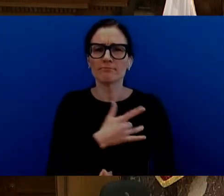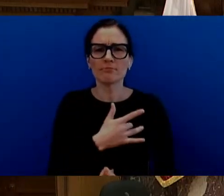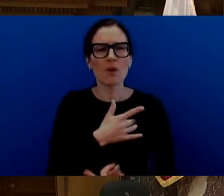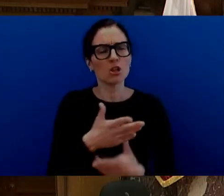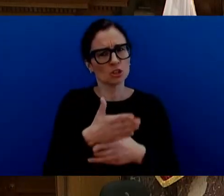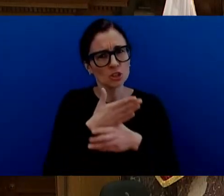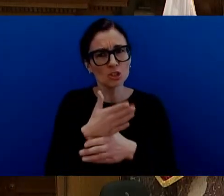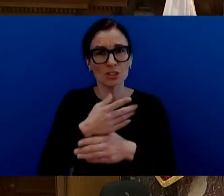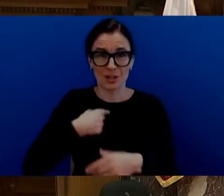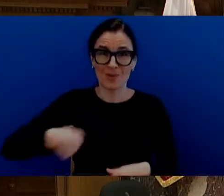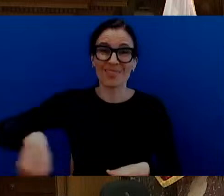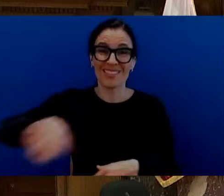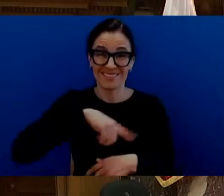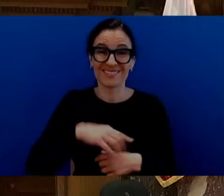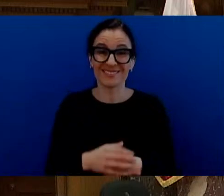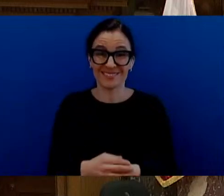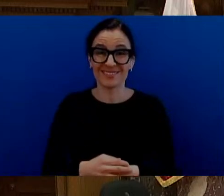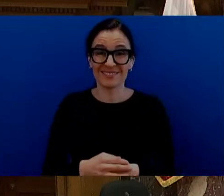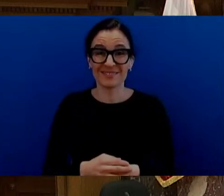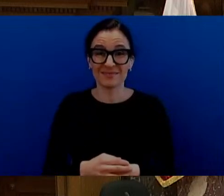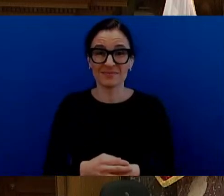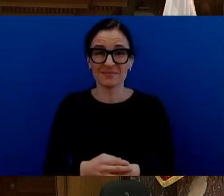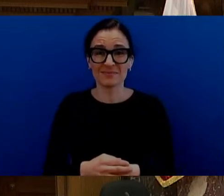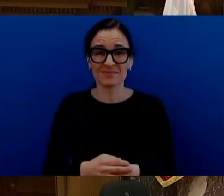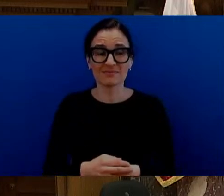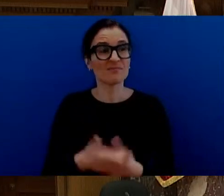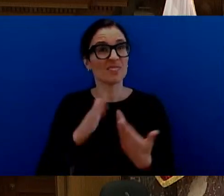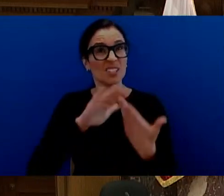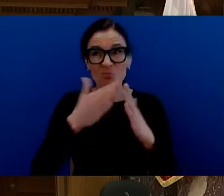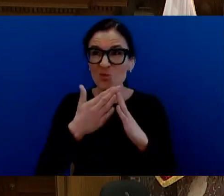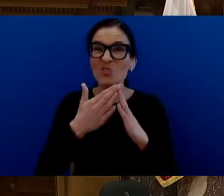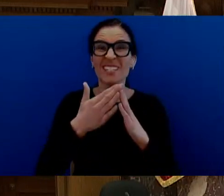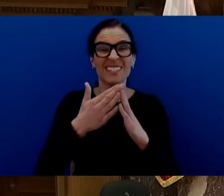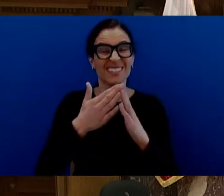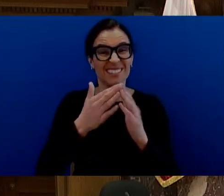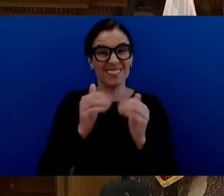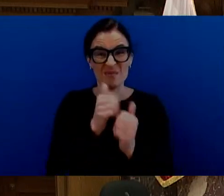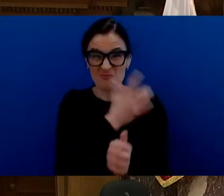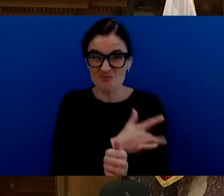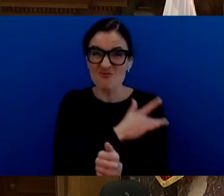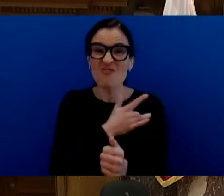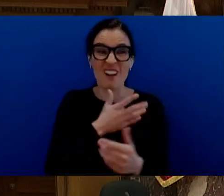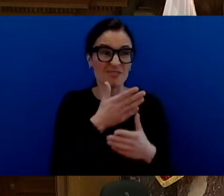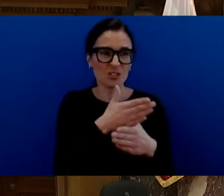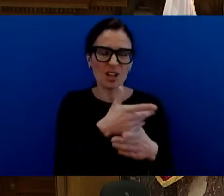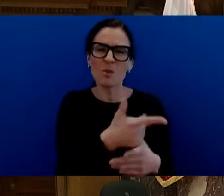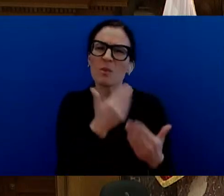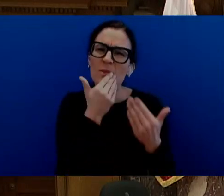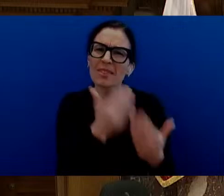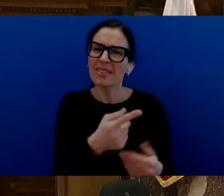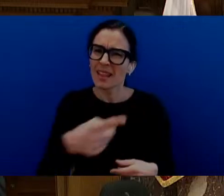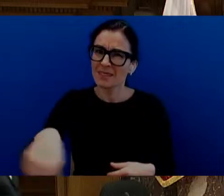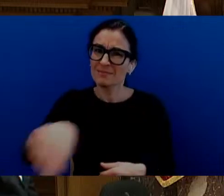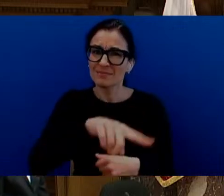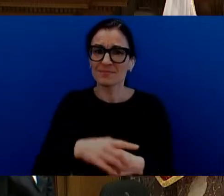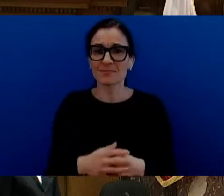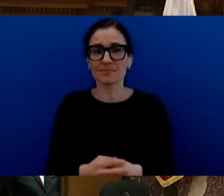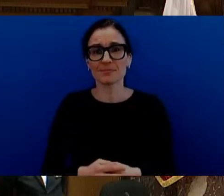Hosia. Now I will invite Elder Marianne Thomas of the Esquimalt Nation to offer a blessing.